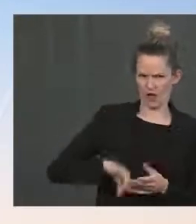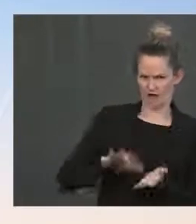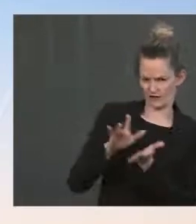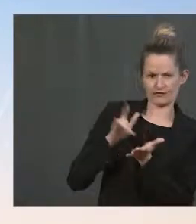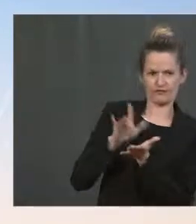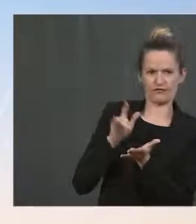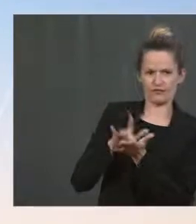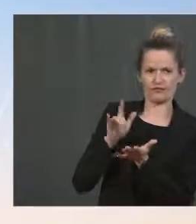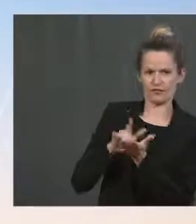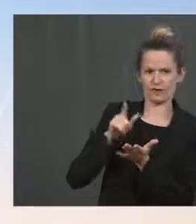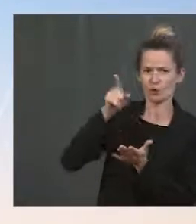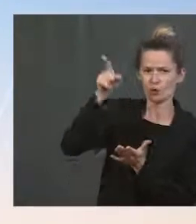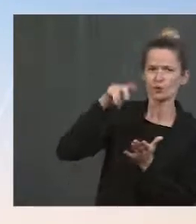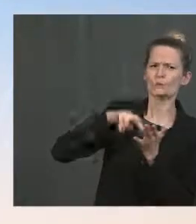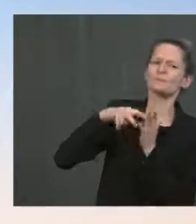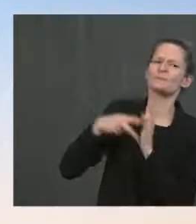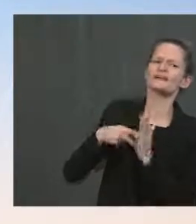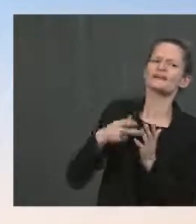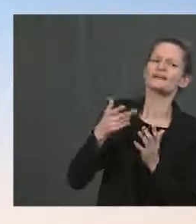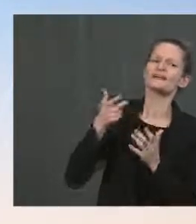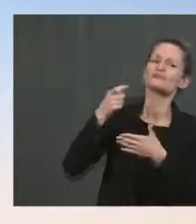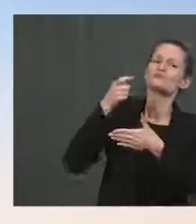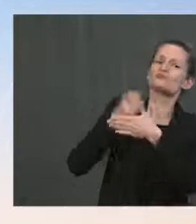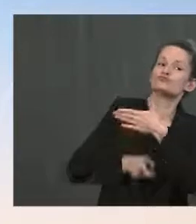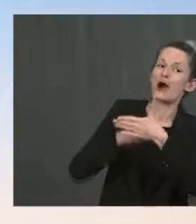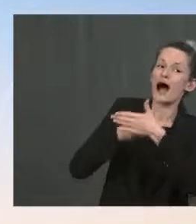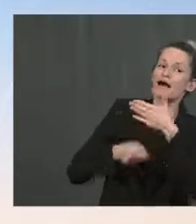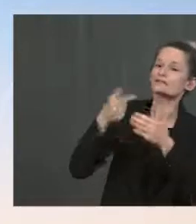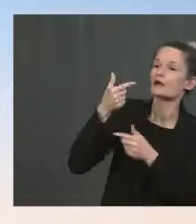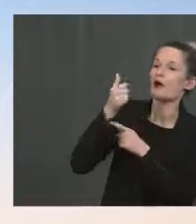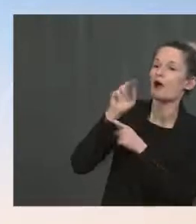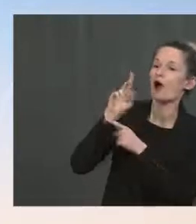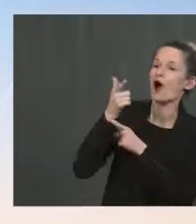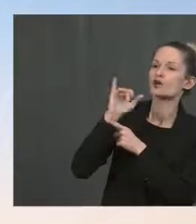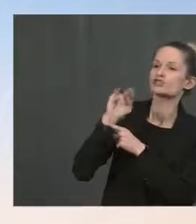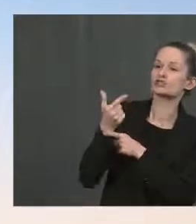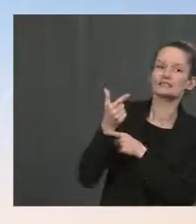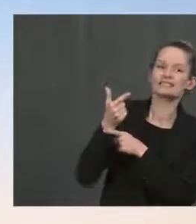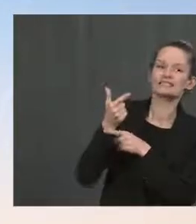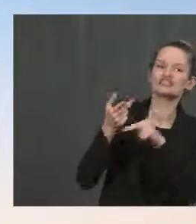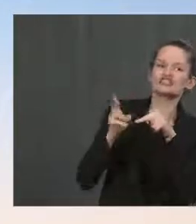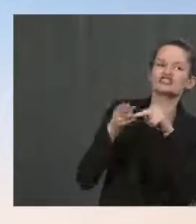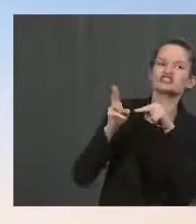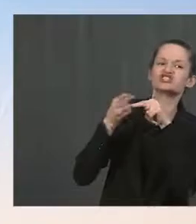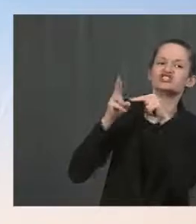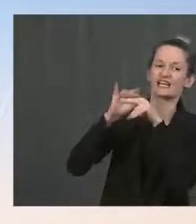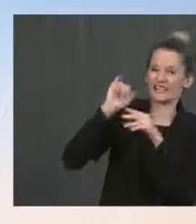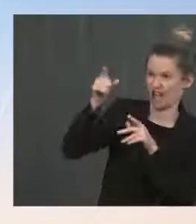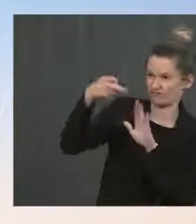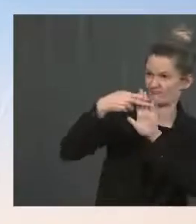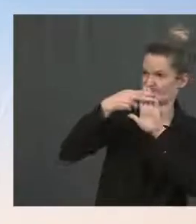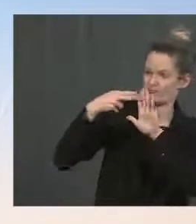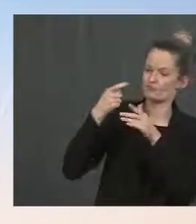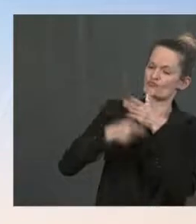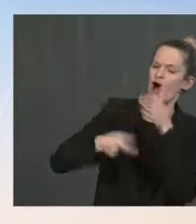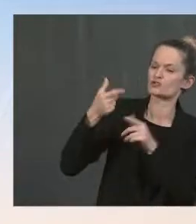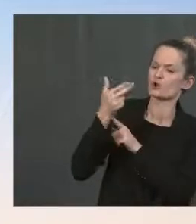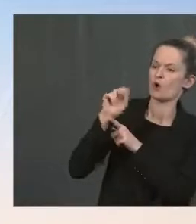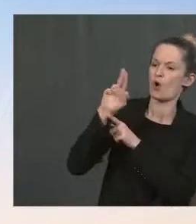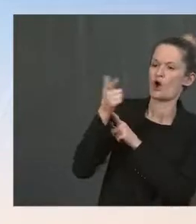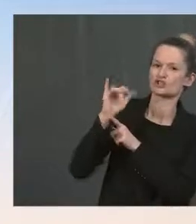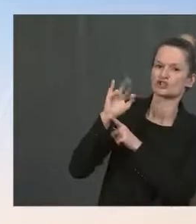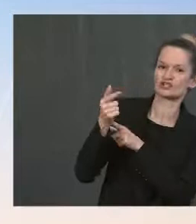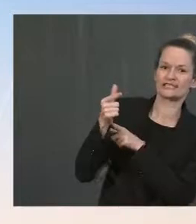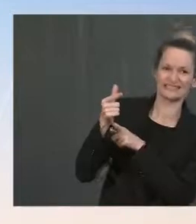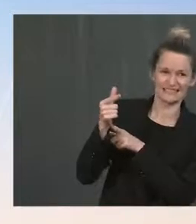well as saying that word price gouging, those words price gouging? And then also, as you talk about farmers right now in this moment, in this season